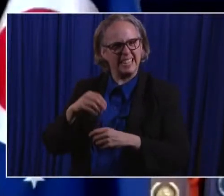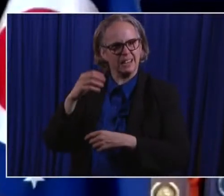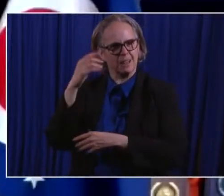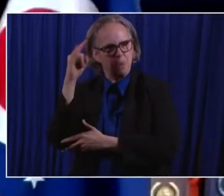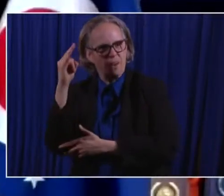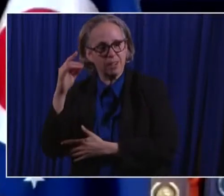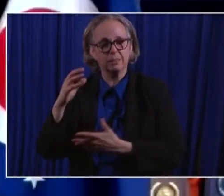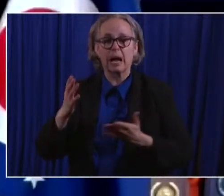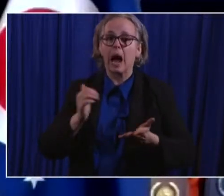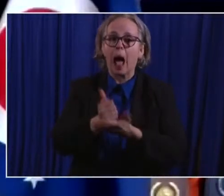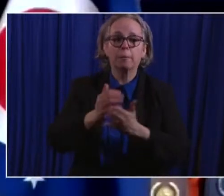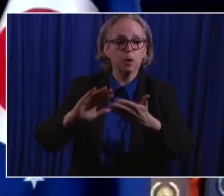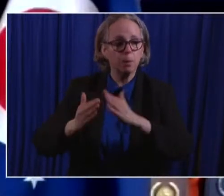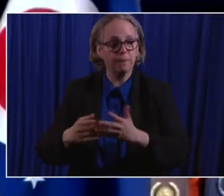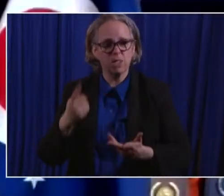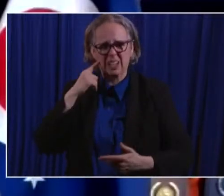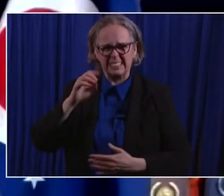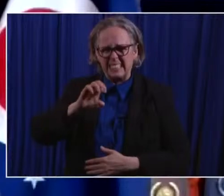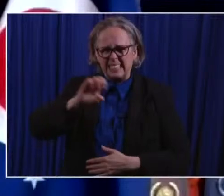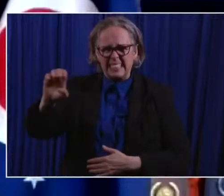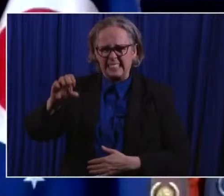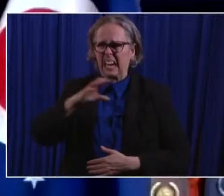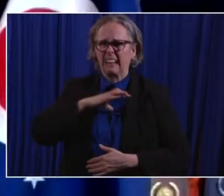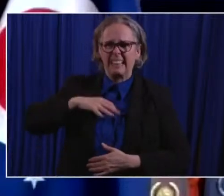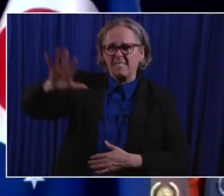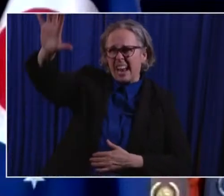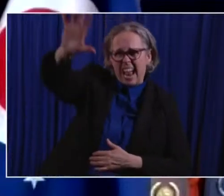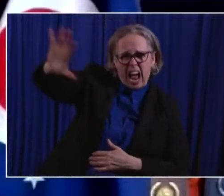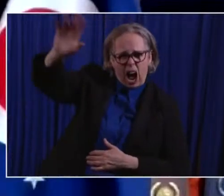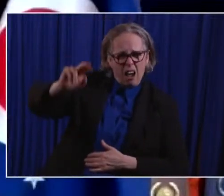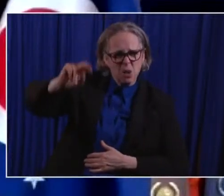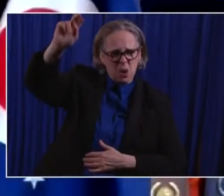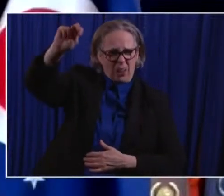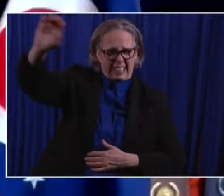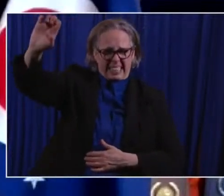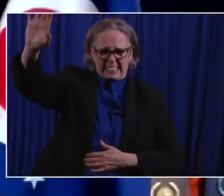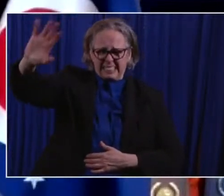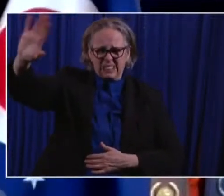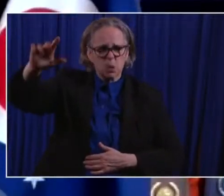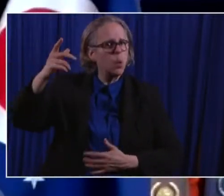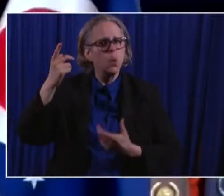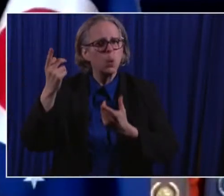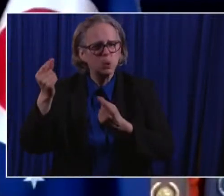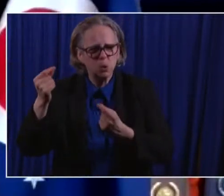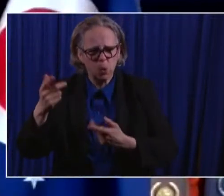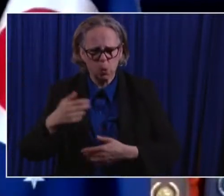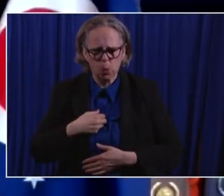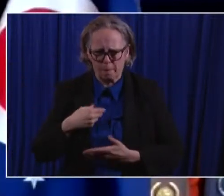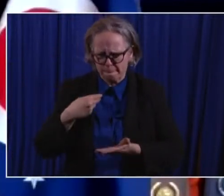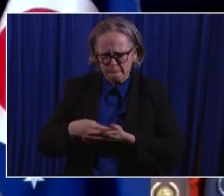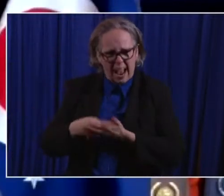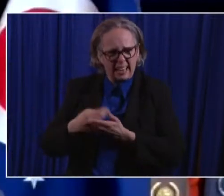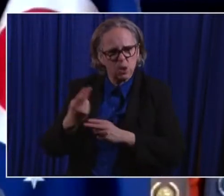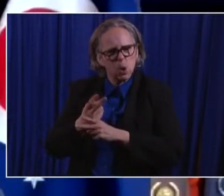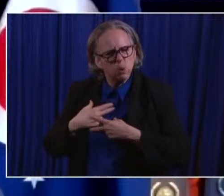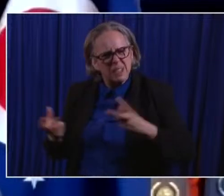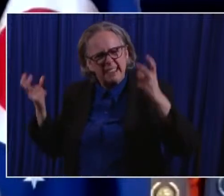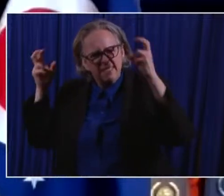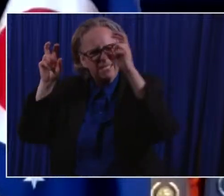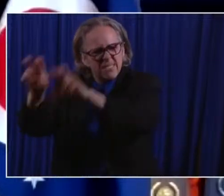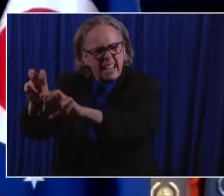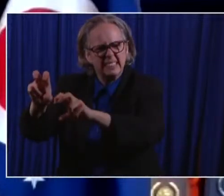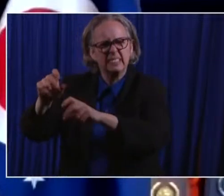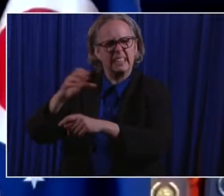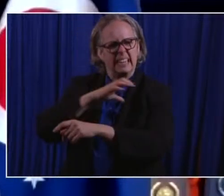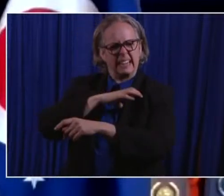you're in Cleveland. What we did in East Cleveland, we took some money that we had in Innovate Ohio, put it in the East Cleveland program. Well, we need to